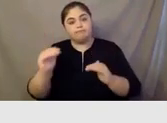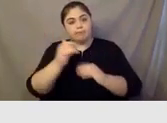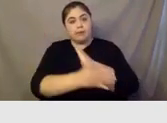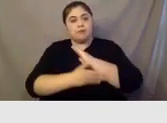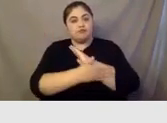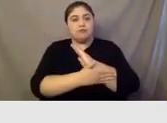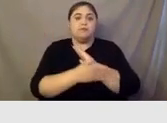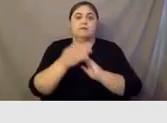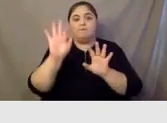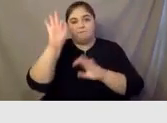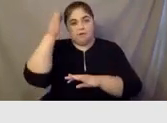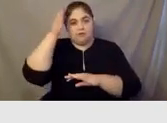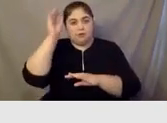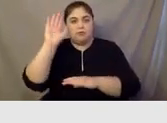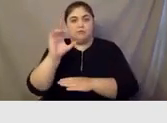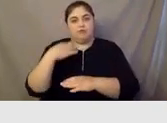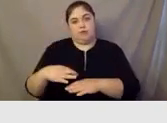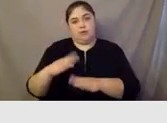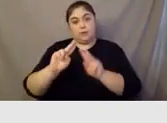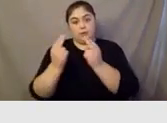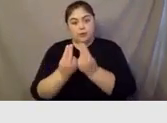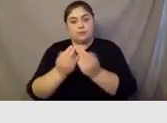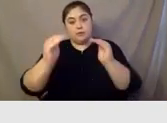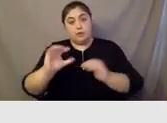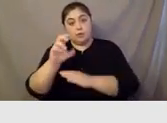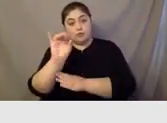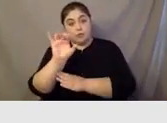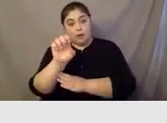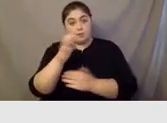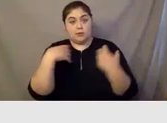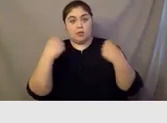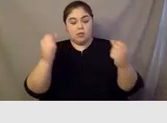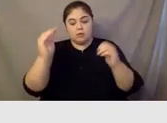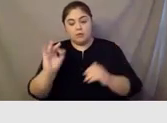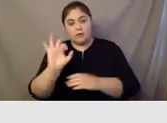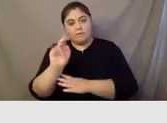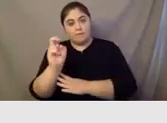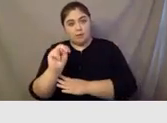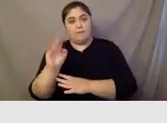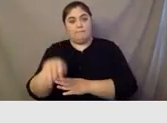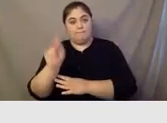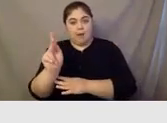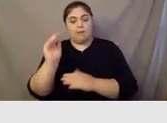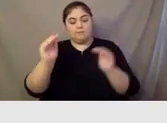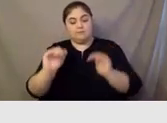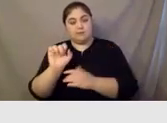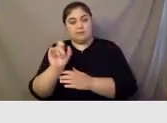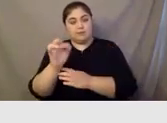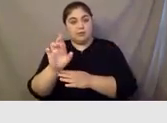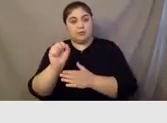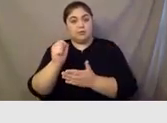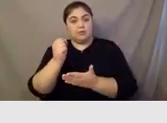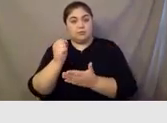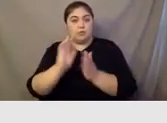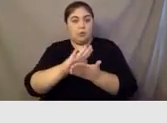Credit Union, Crouse Health, Fulton Savings Bank, the Syracuse University School of Social Work, and